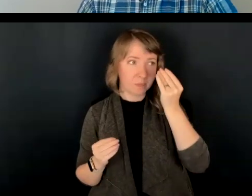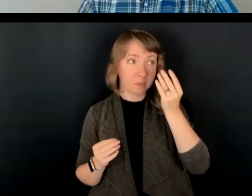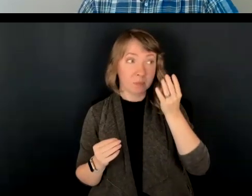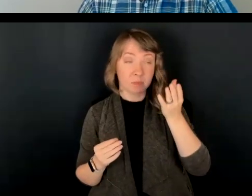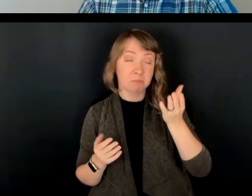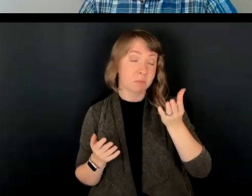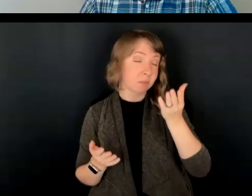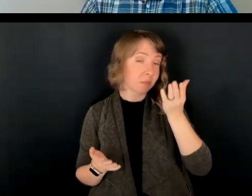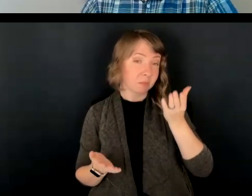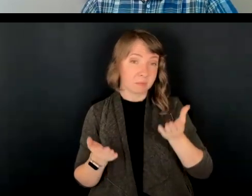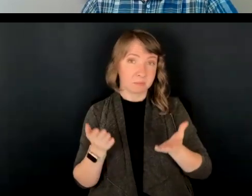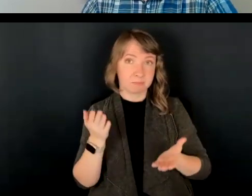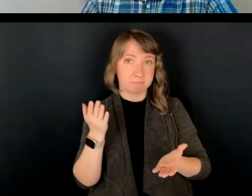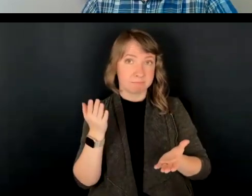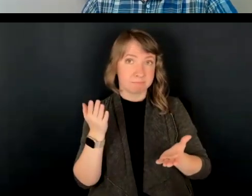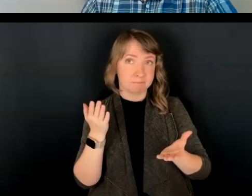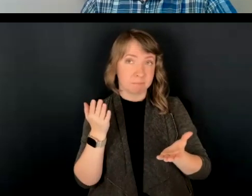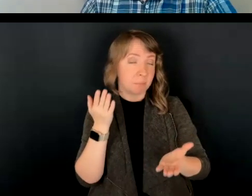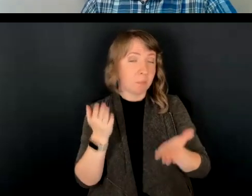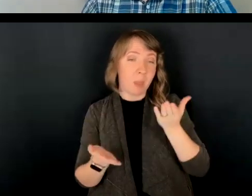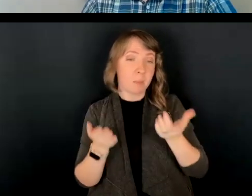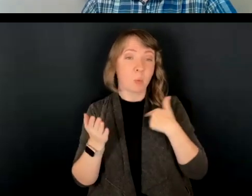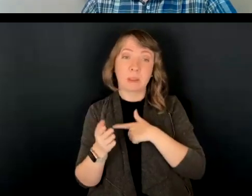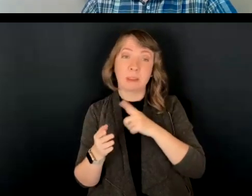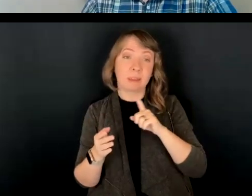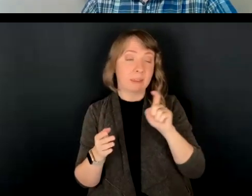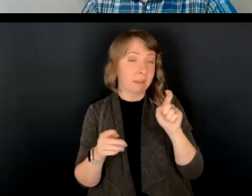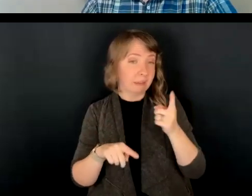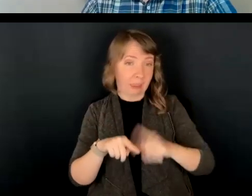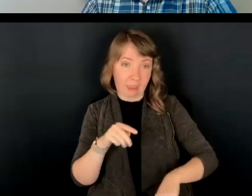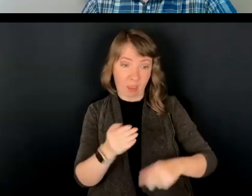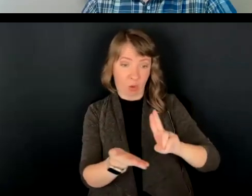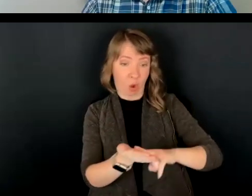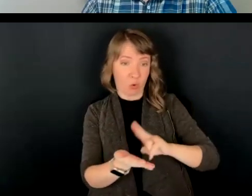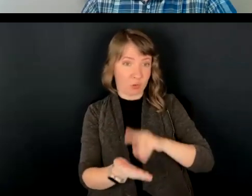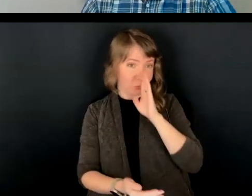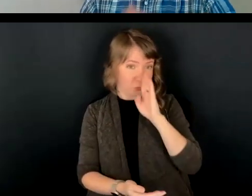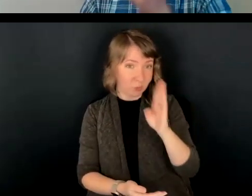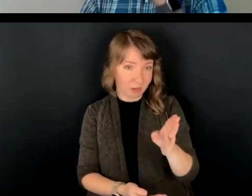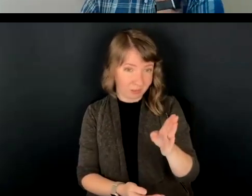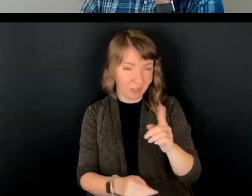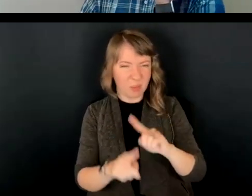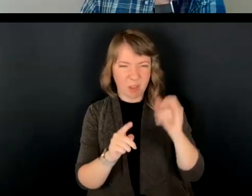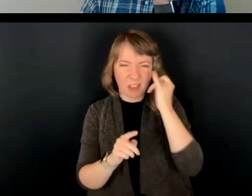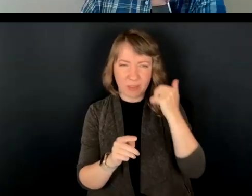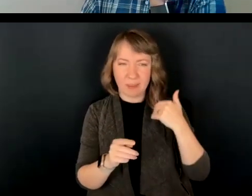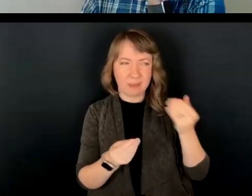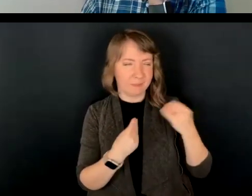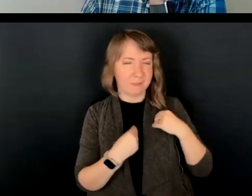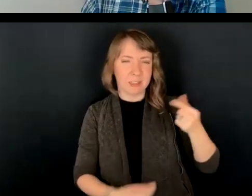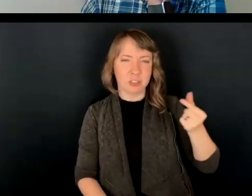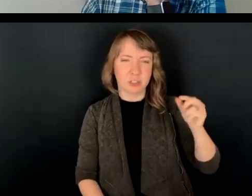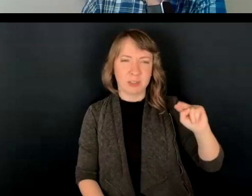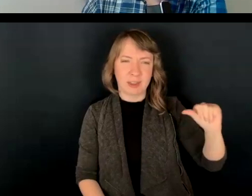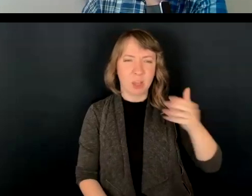to contract with you directly, but if we have a good neighbor, a GNA, a good neighbor authority